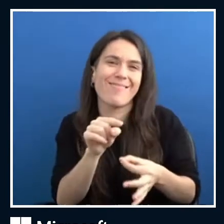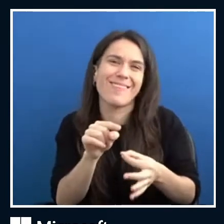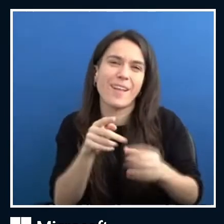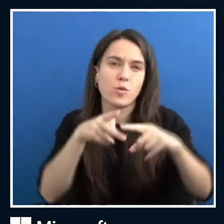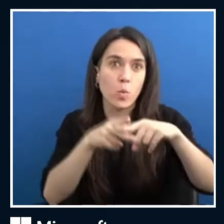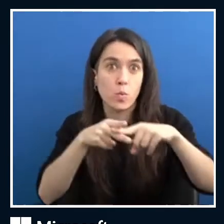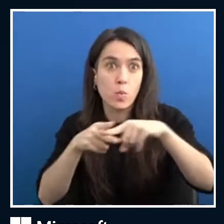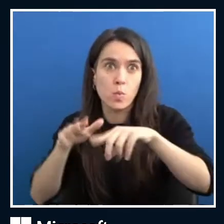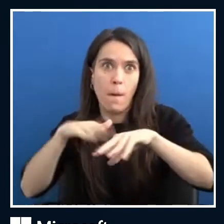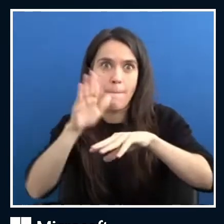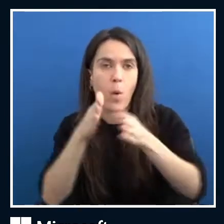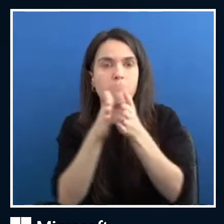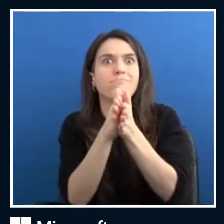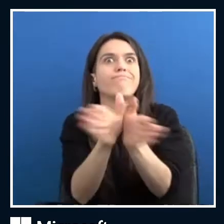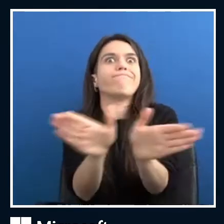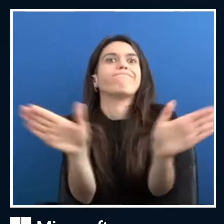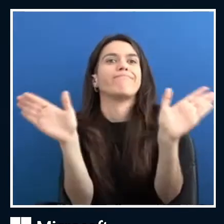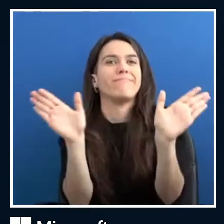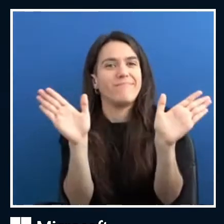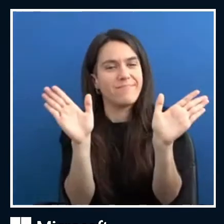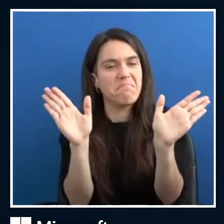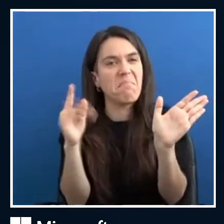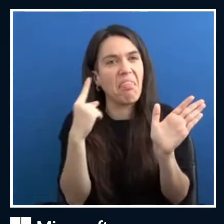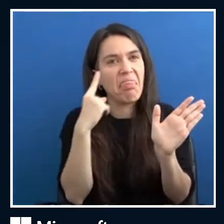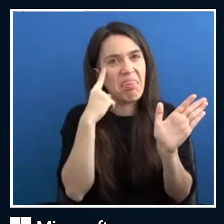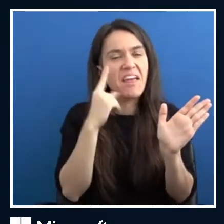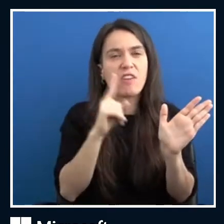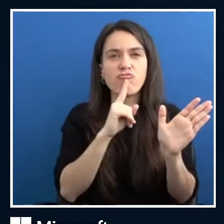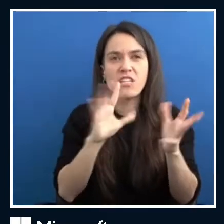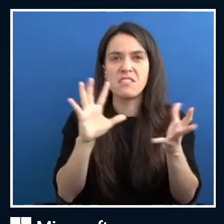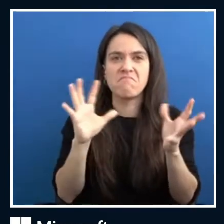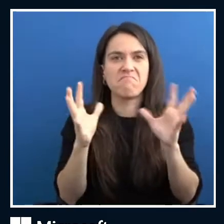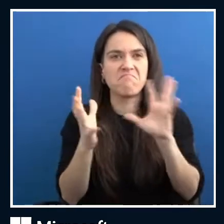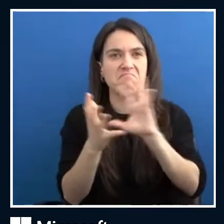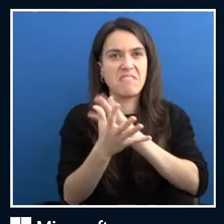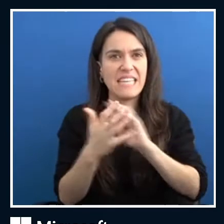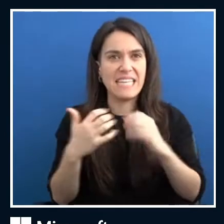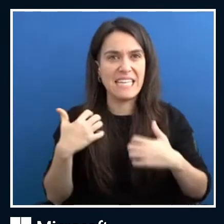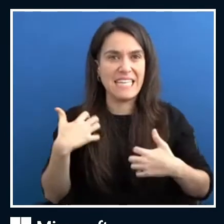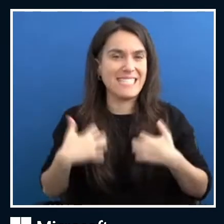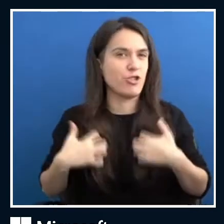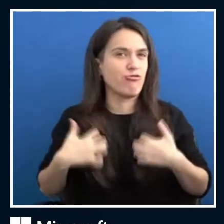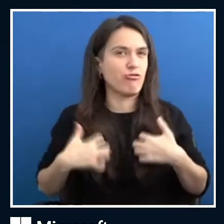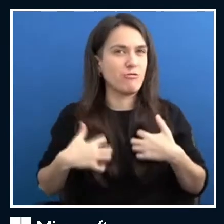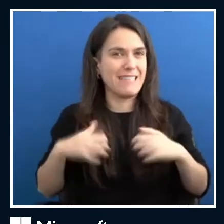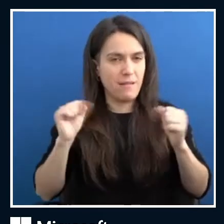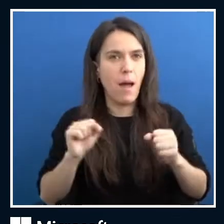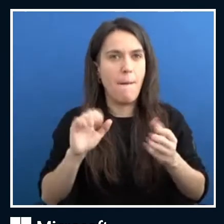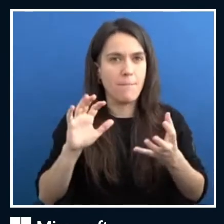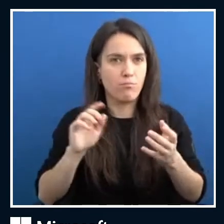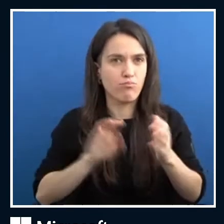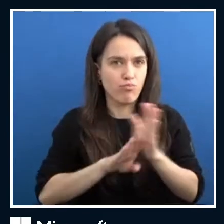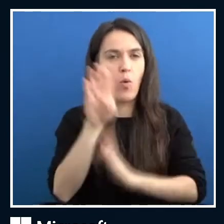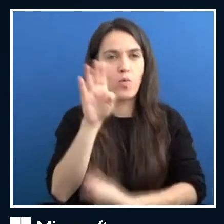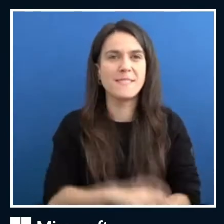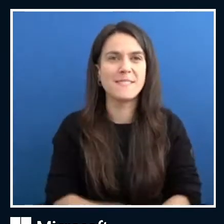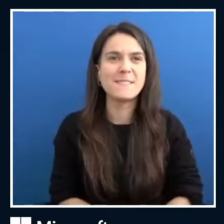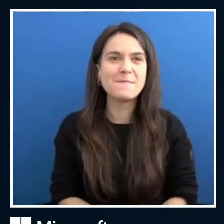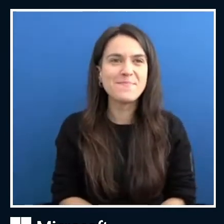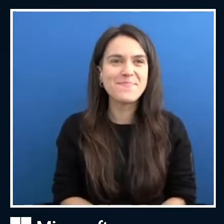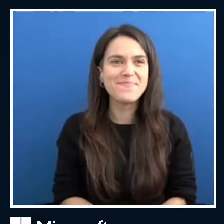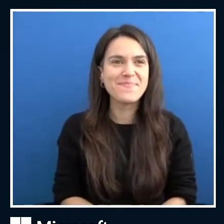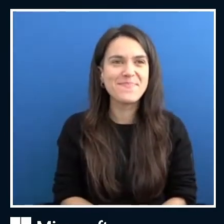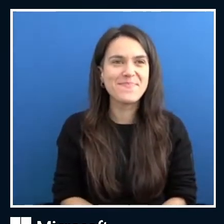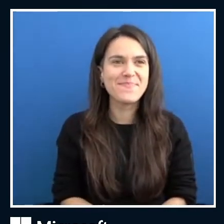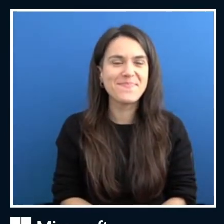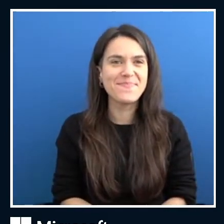field, get involved. It's a very broad field. You can make significant progress there. So I